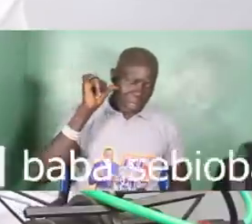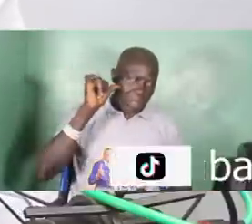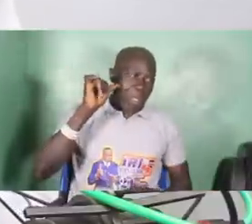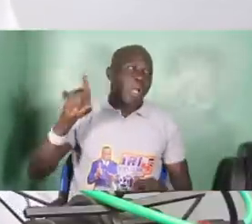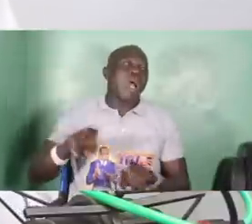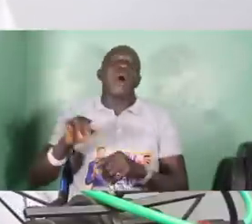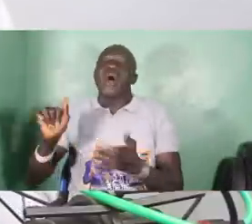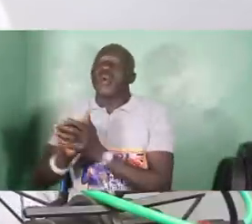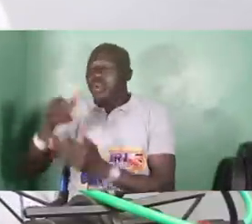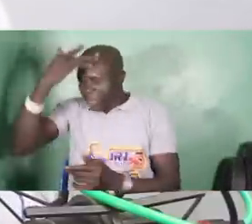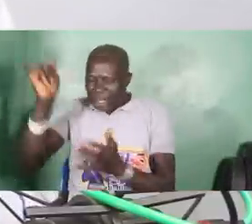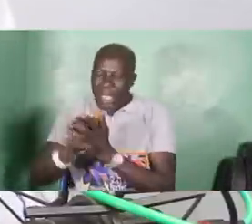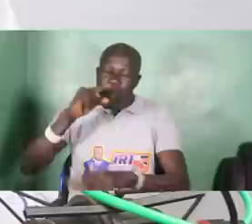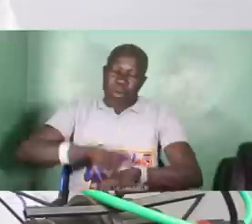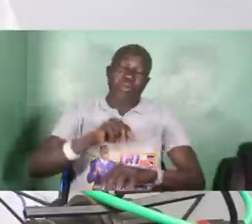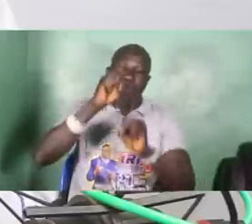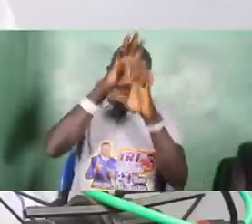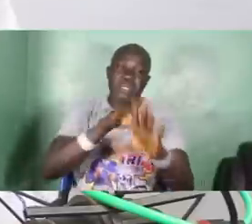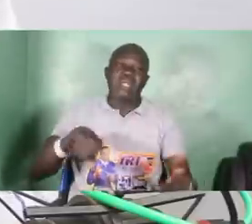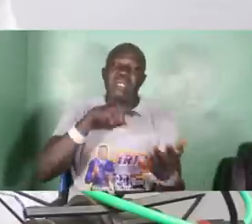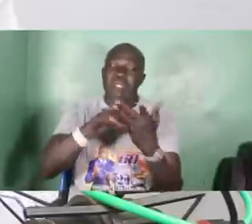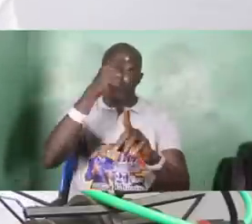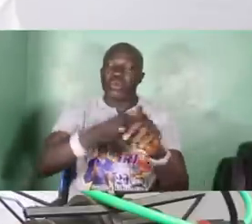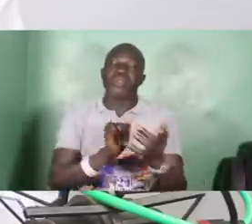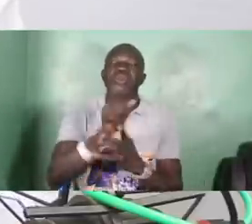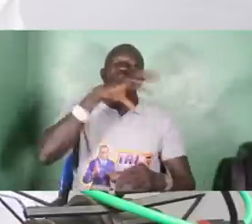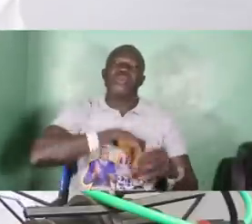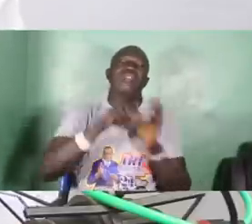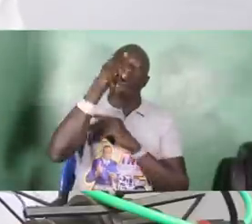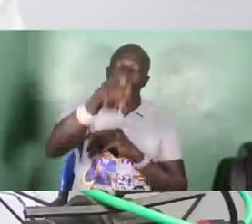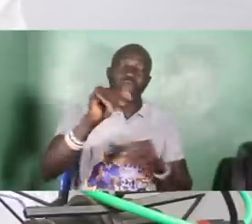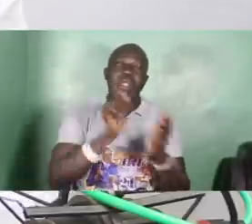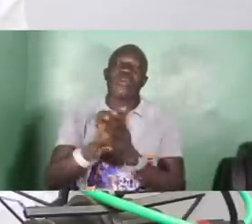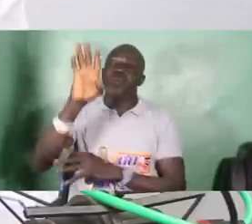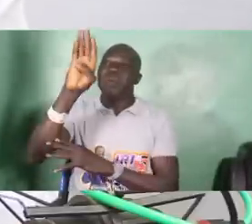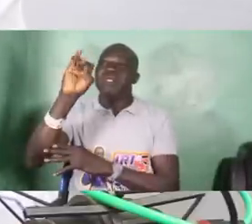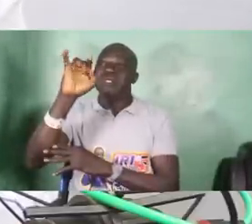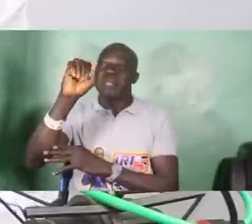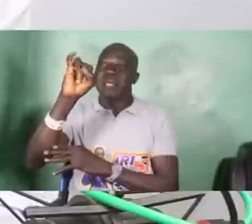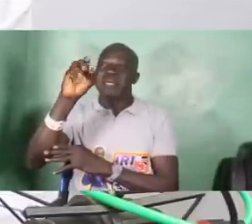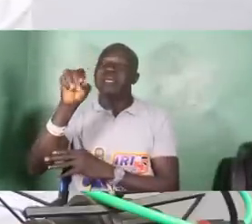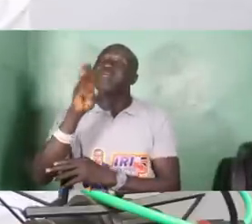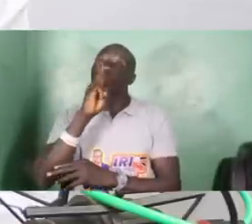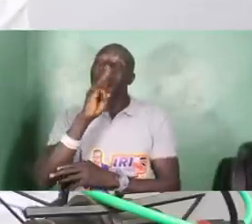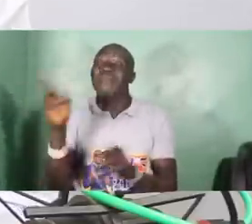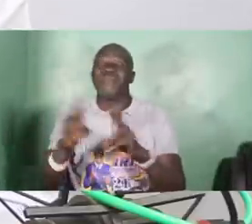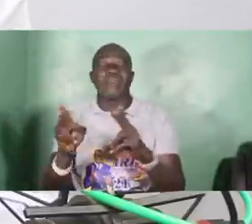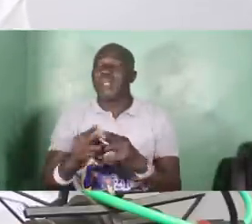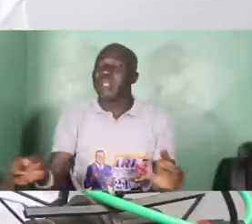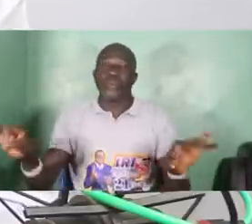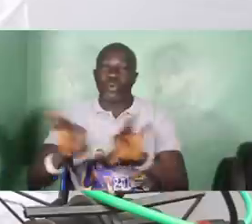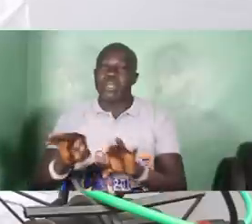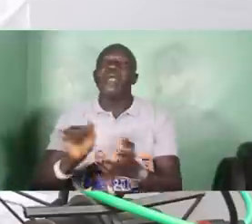yesterday. It's time of blessing. This month will be profitable for you. Beside that, that water is